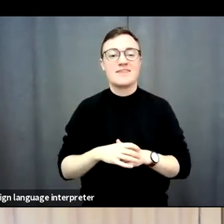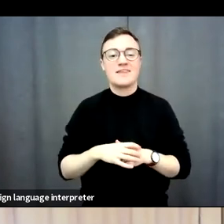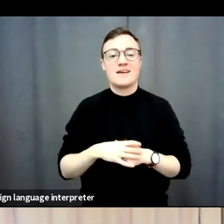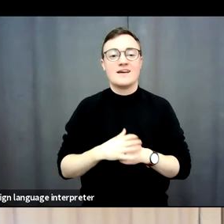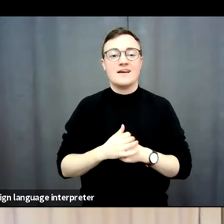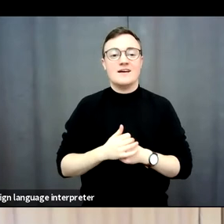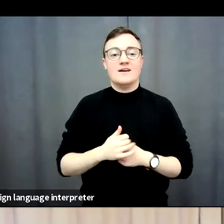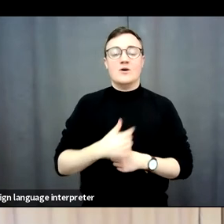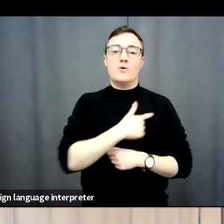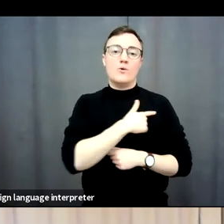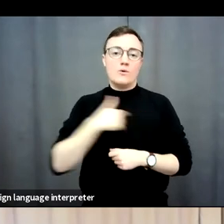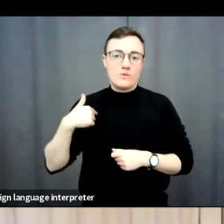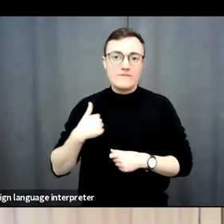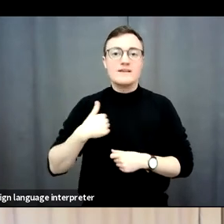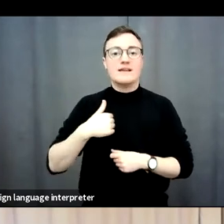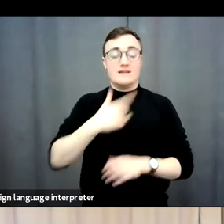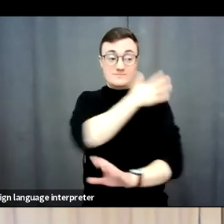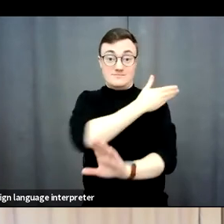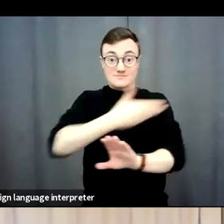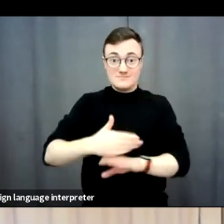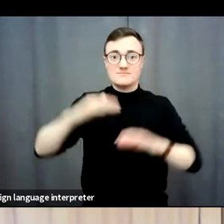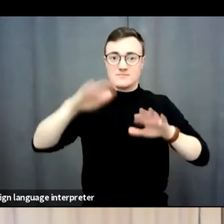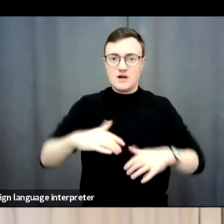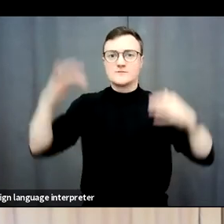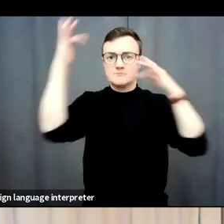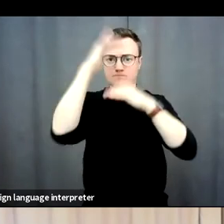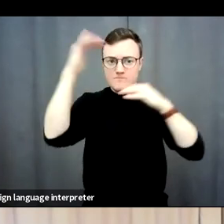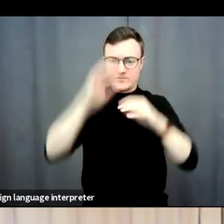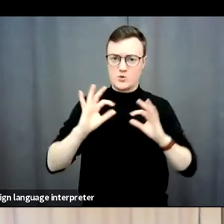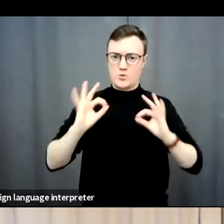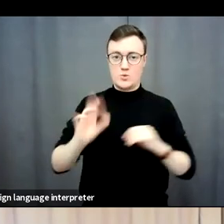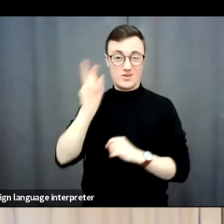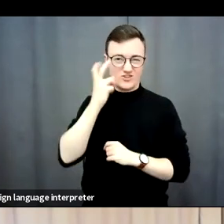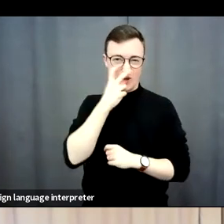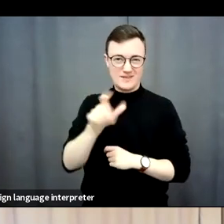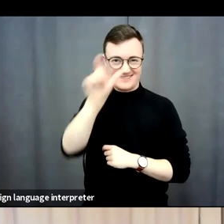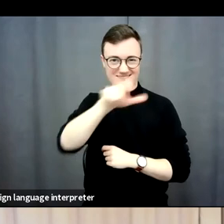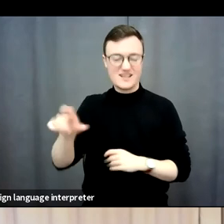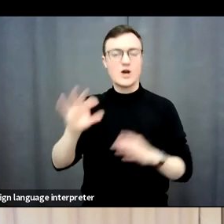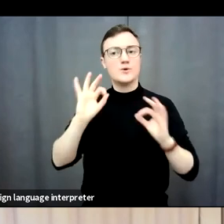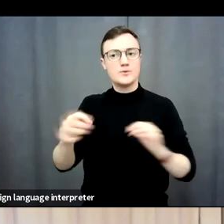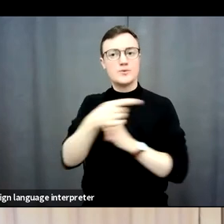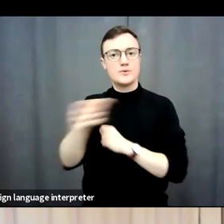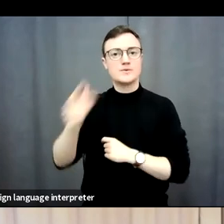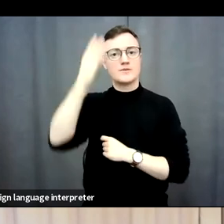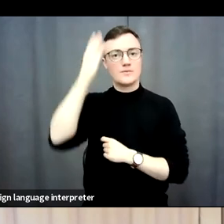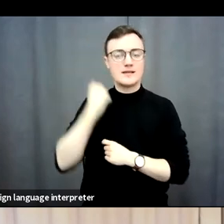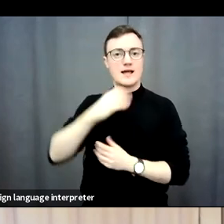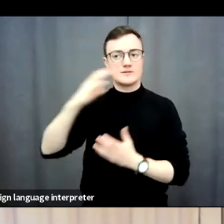language level? They communicate, but they cannot reach the conventional tactile sign